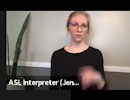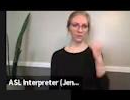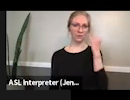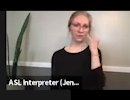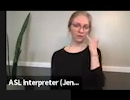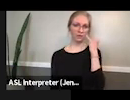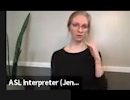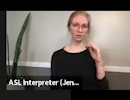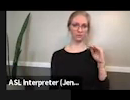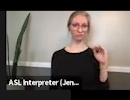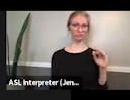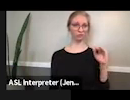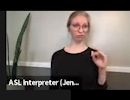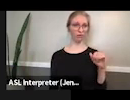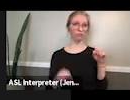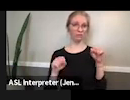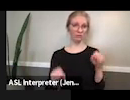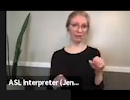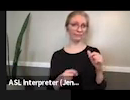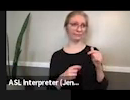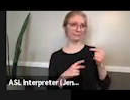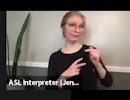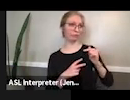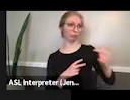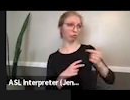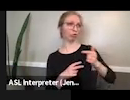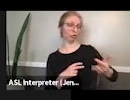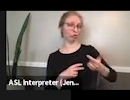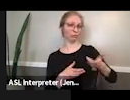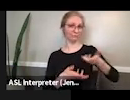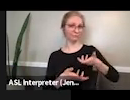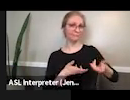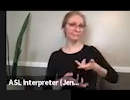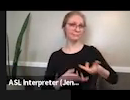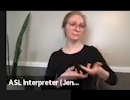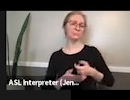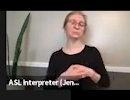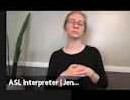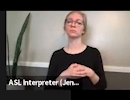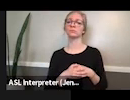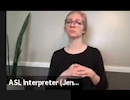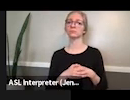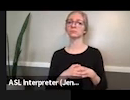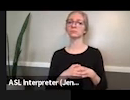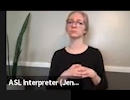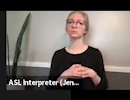to do turn taking and interactions, do some